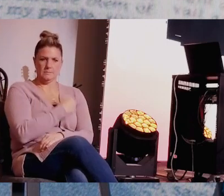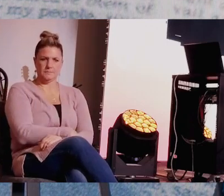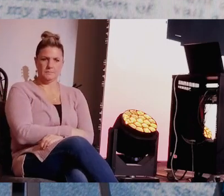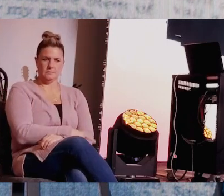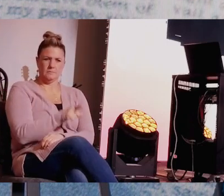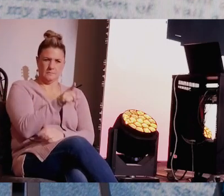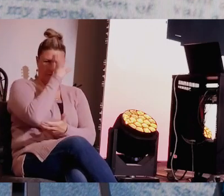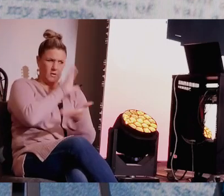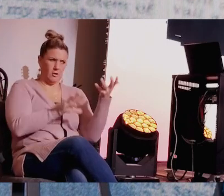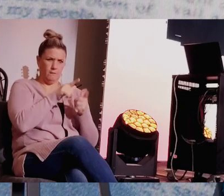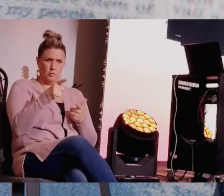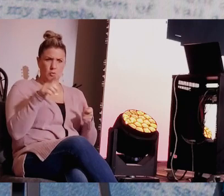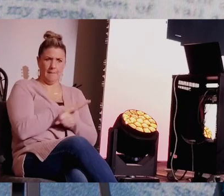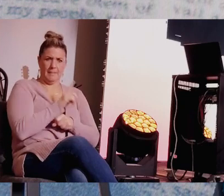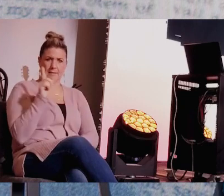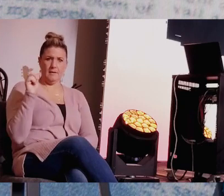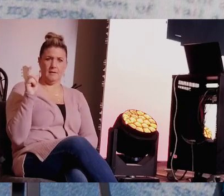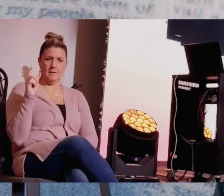So have I confused y'all completely yet?